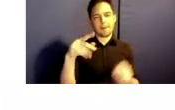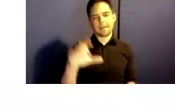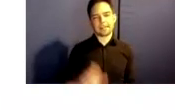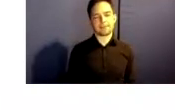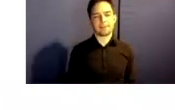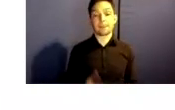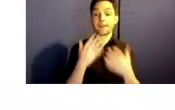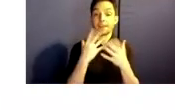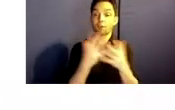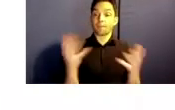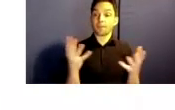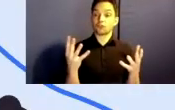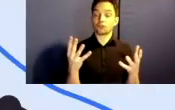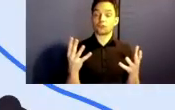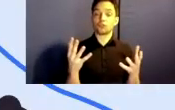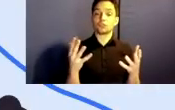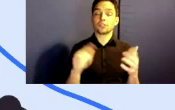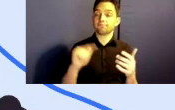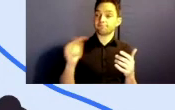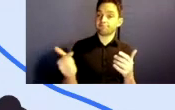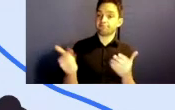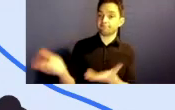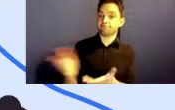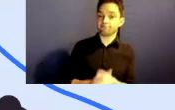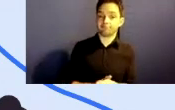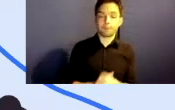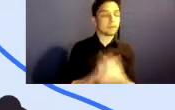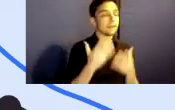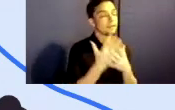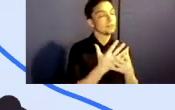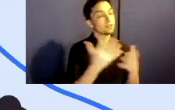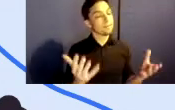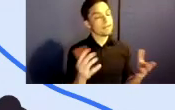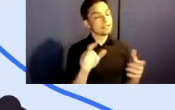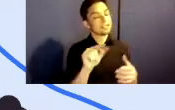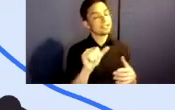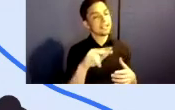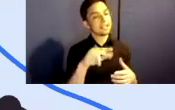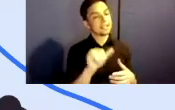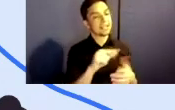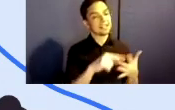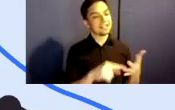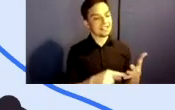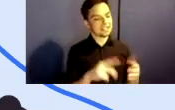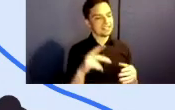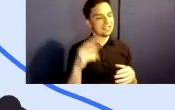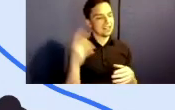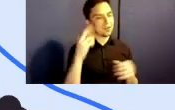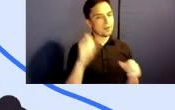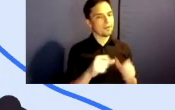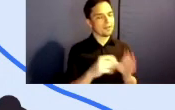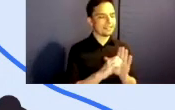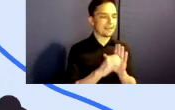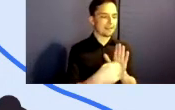Thank you very much, and over to you. Thank you so much, Tanya. Those practical examples are just gold.